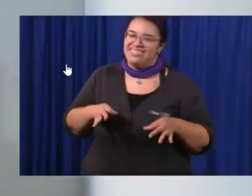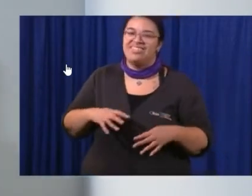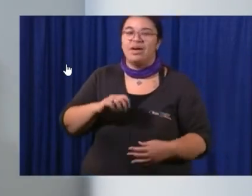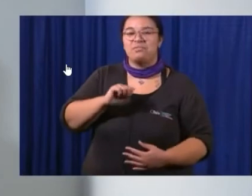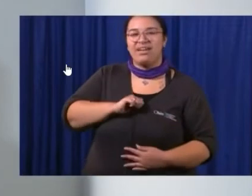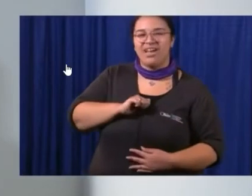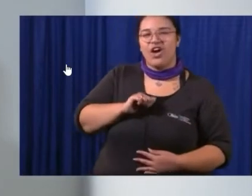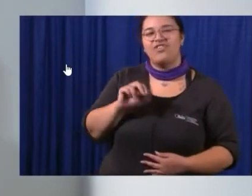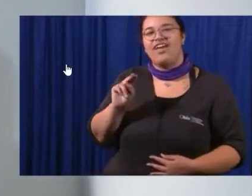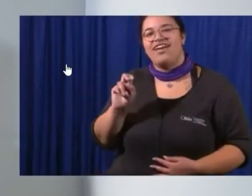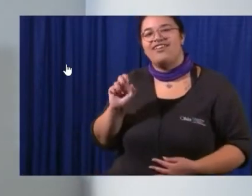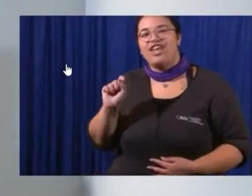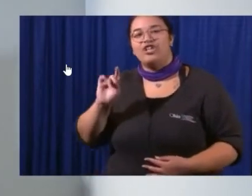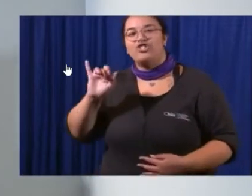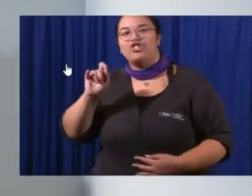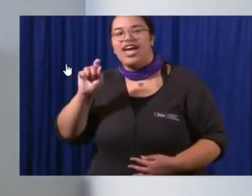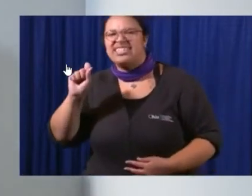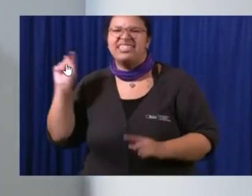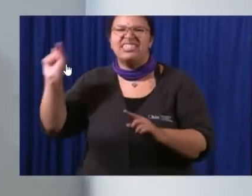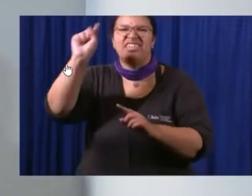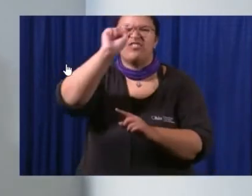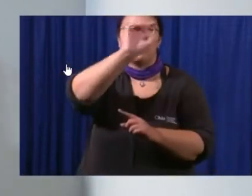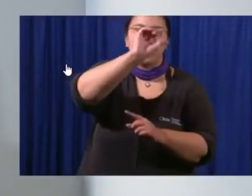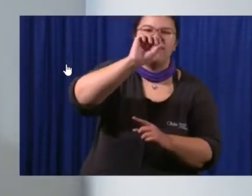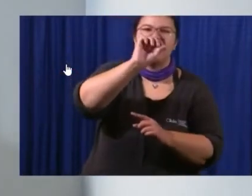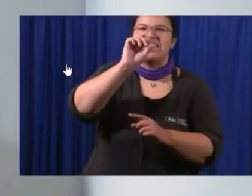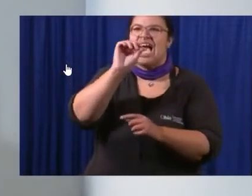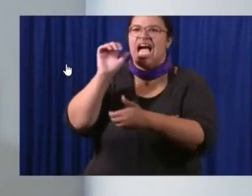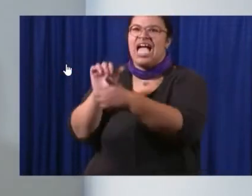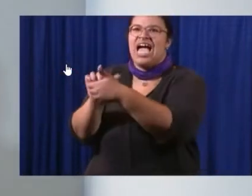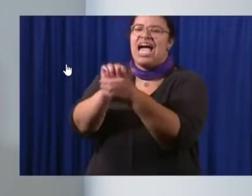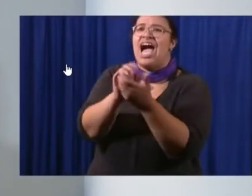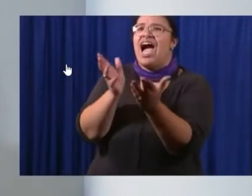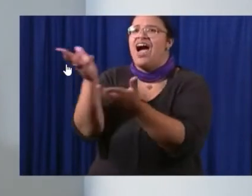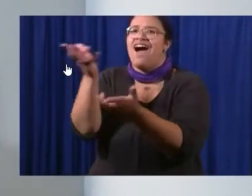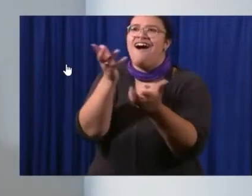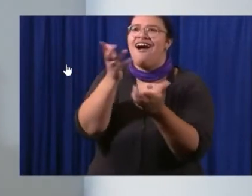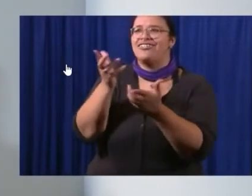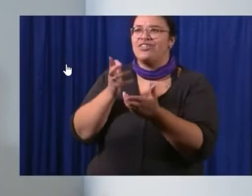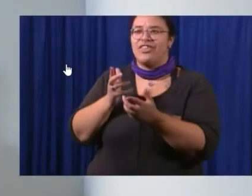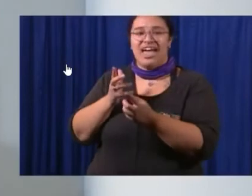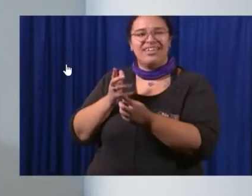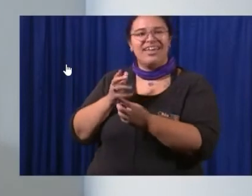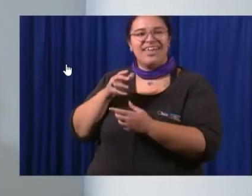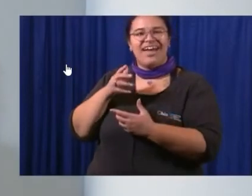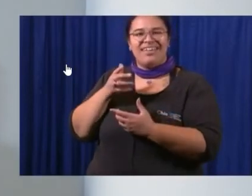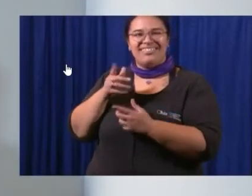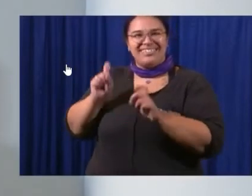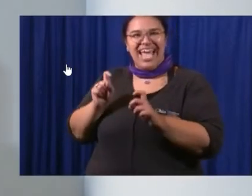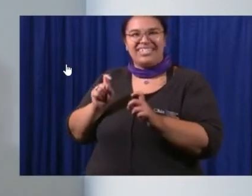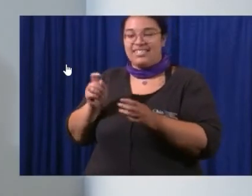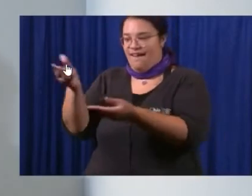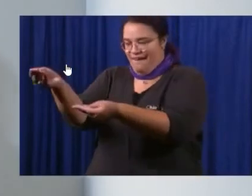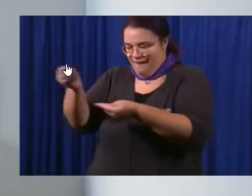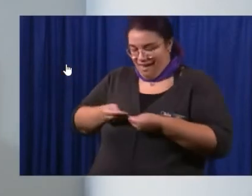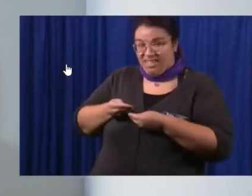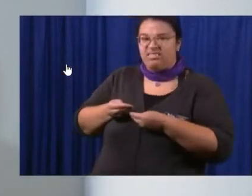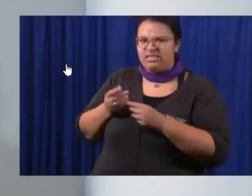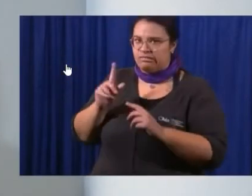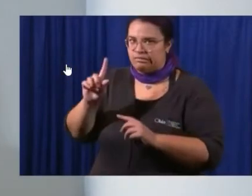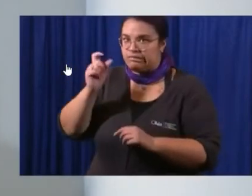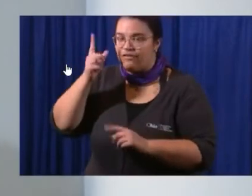get the antibody test from China to us so that we could do more of those kinds of things. That is moving forward.